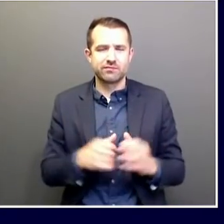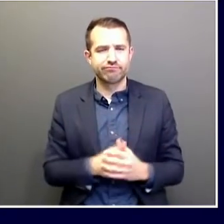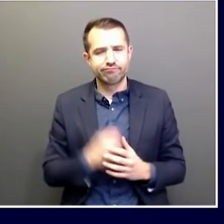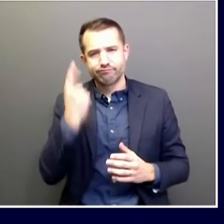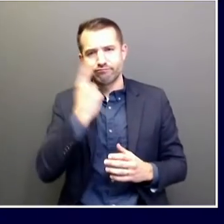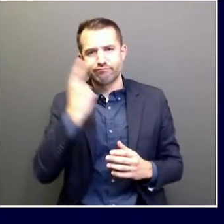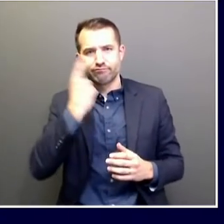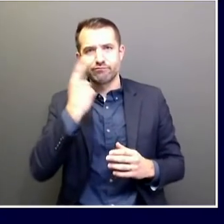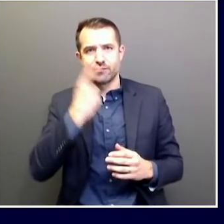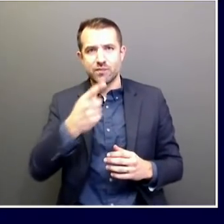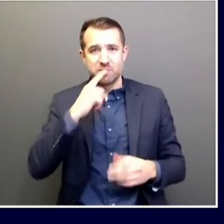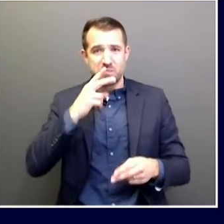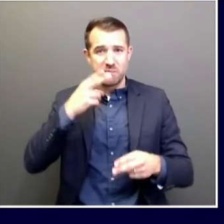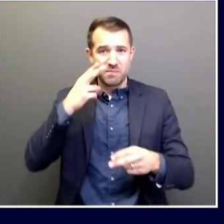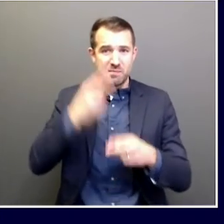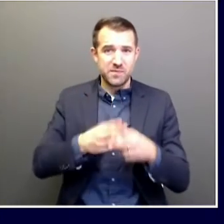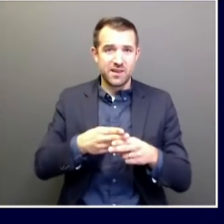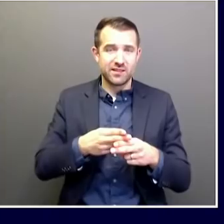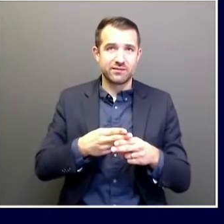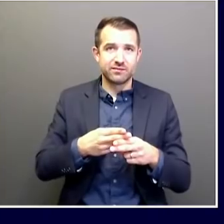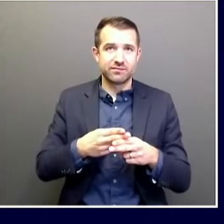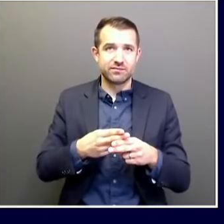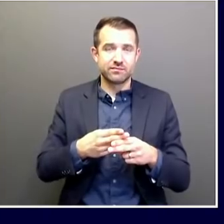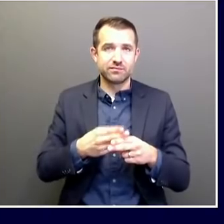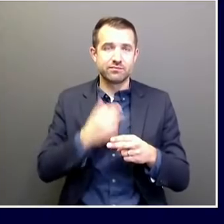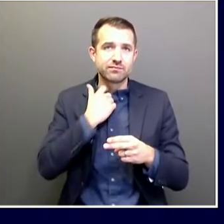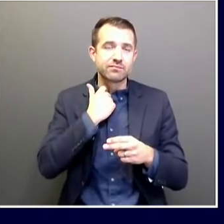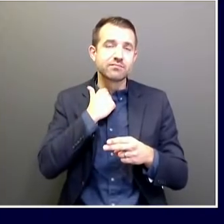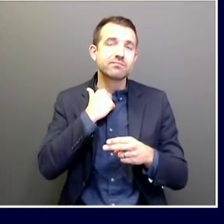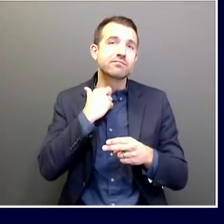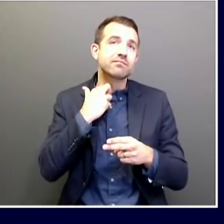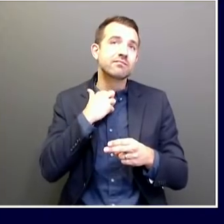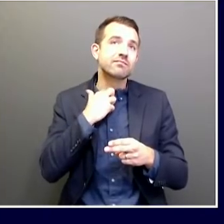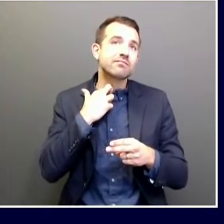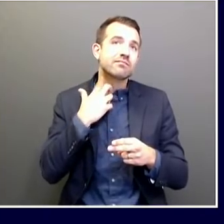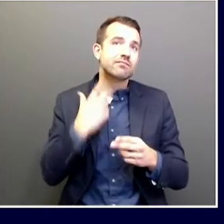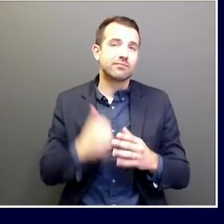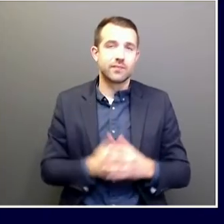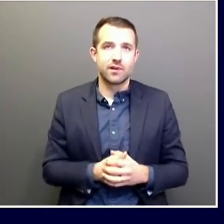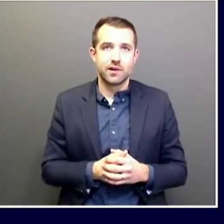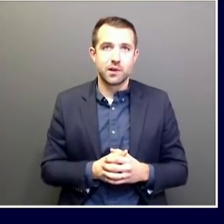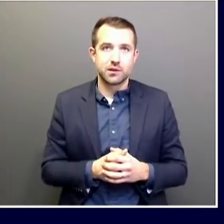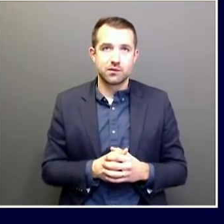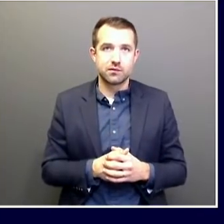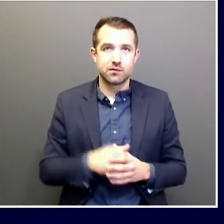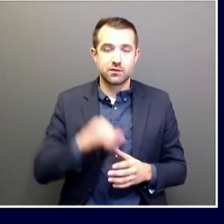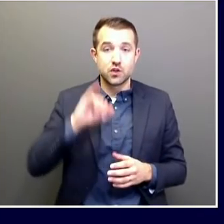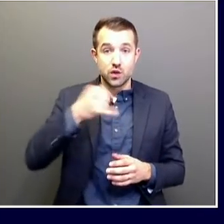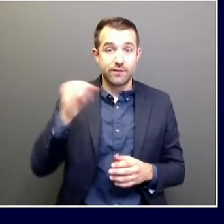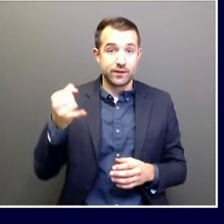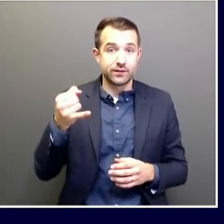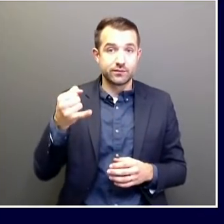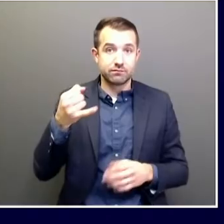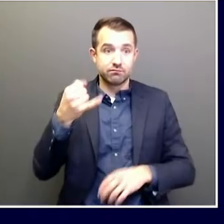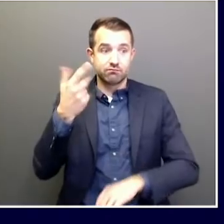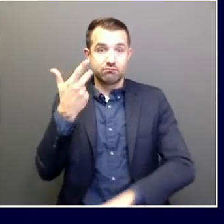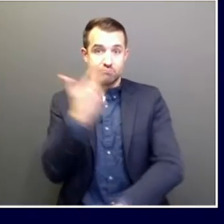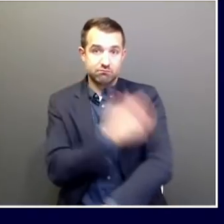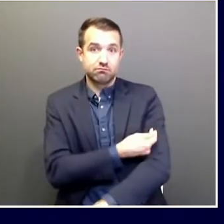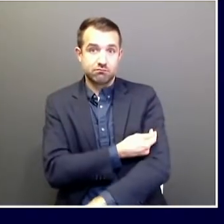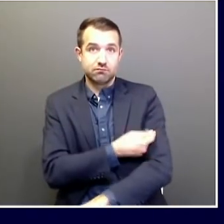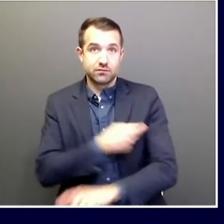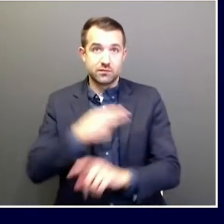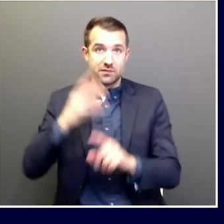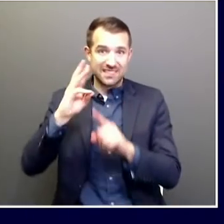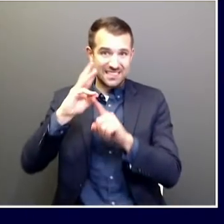can get a second dose 6 months after receiving a first dose of J&J, but that just kind of brings them up to par with everyone else. Can